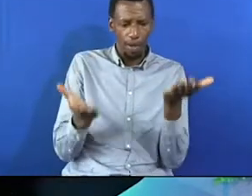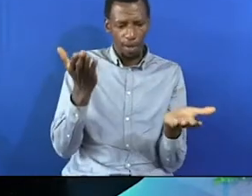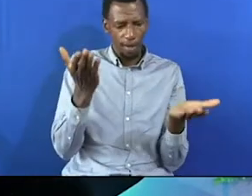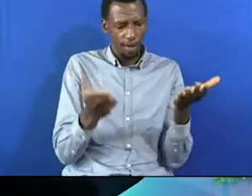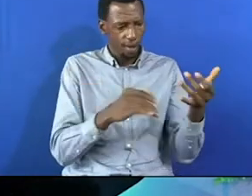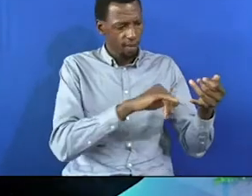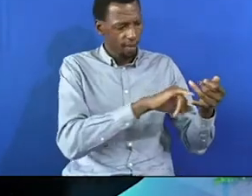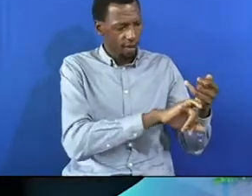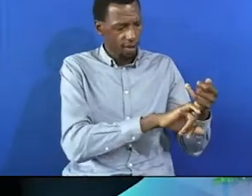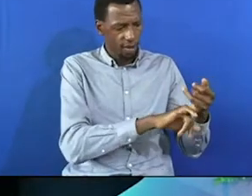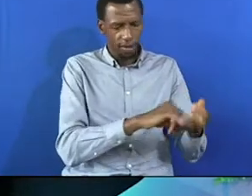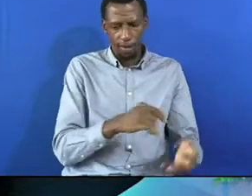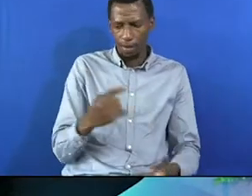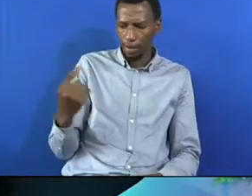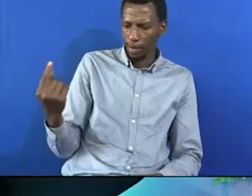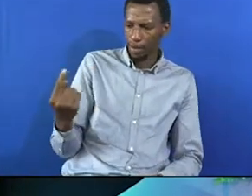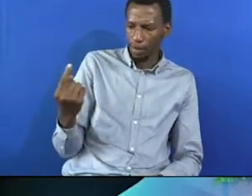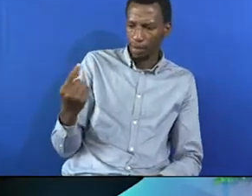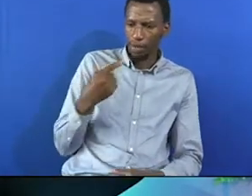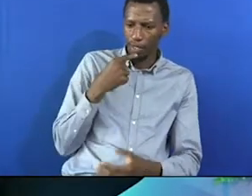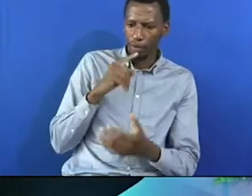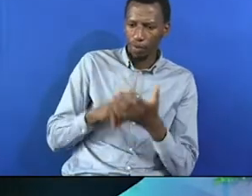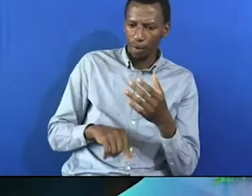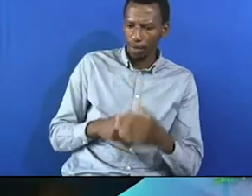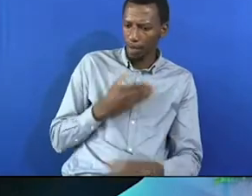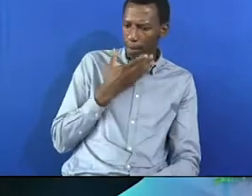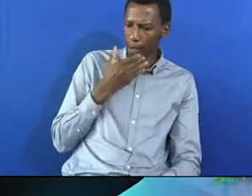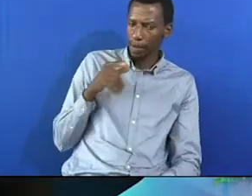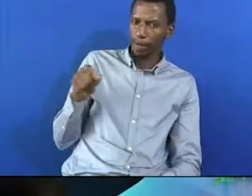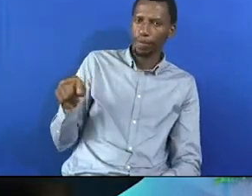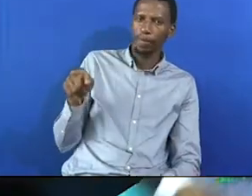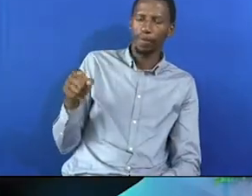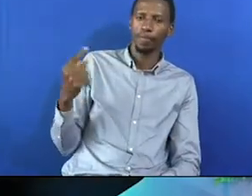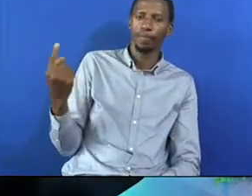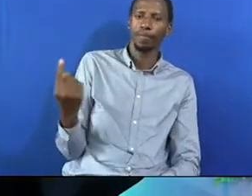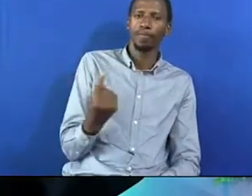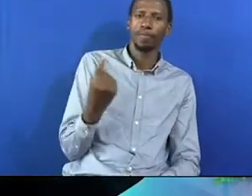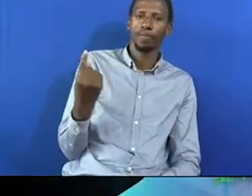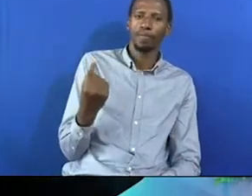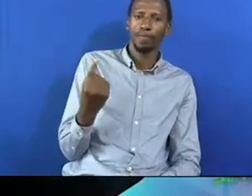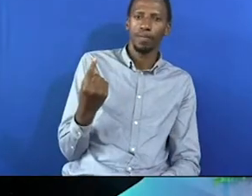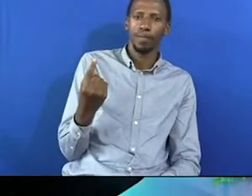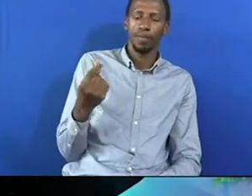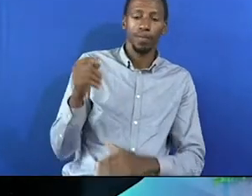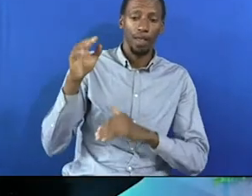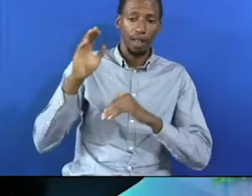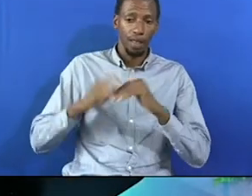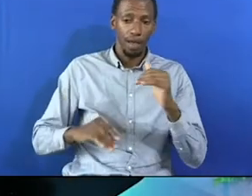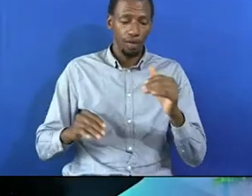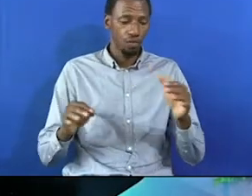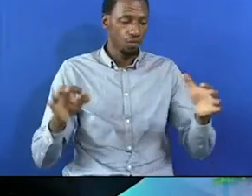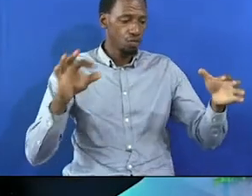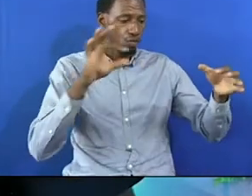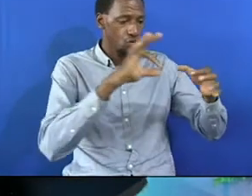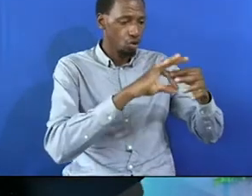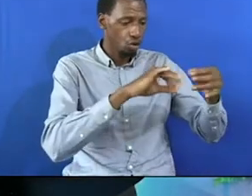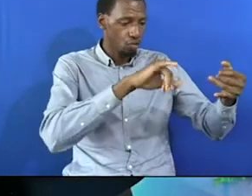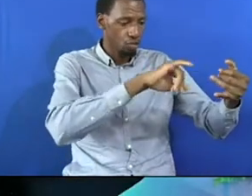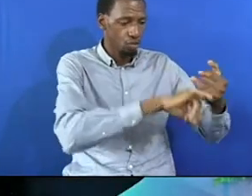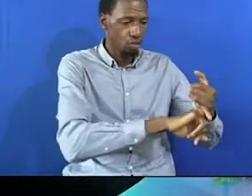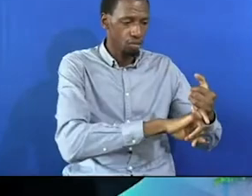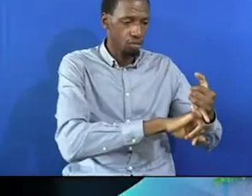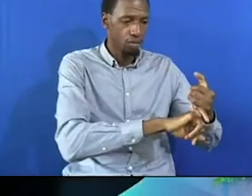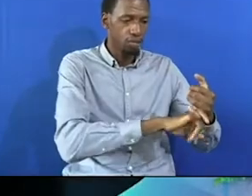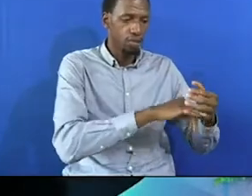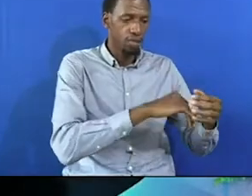is better if we remain what? Single. Than to go into marriage,